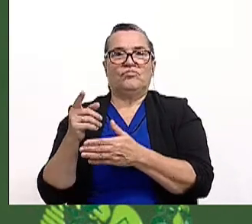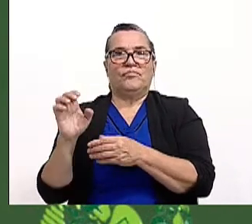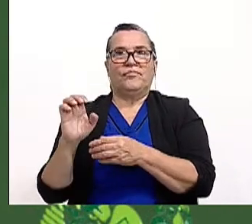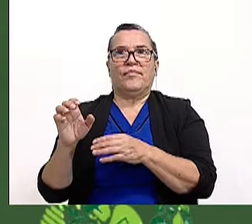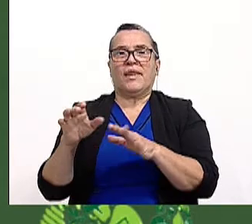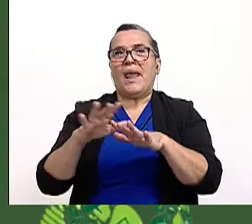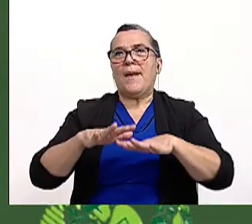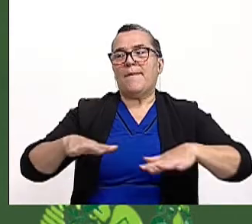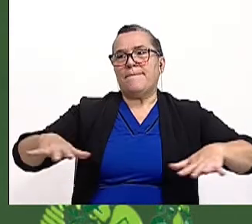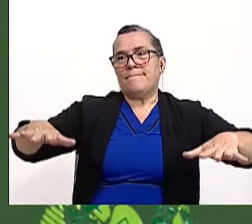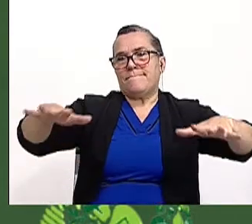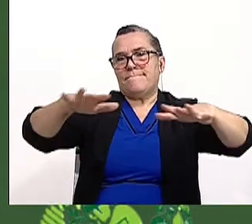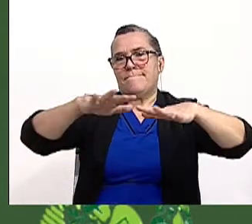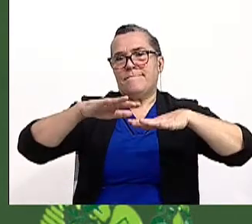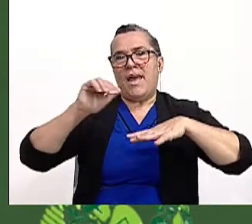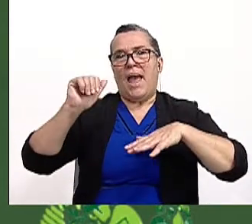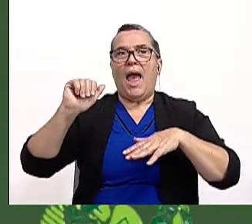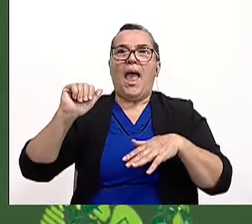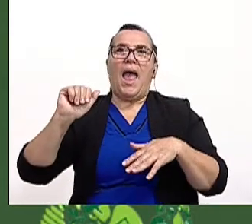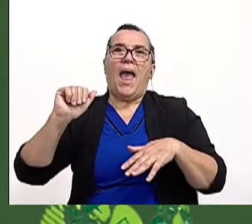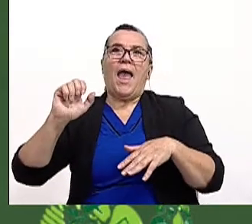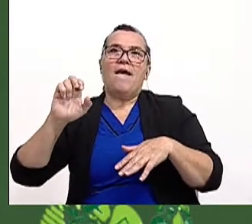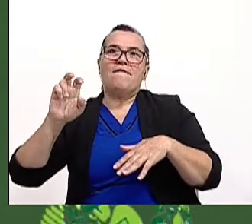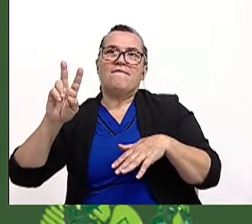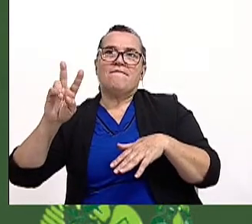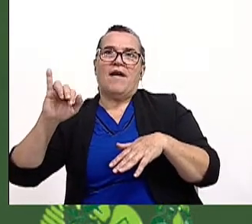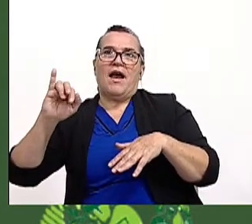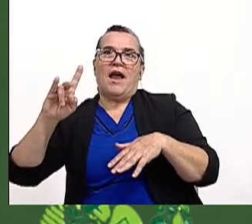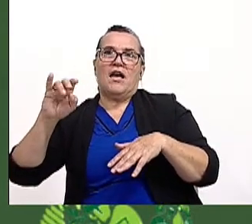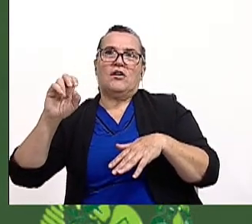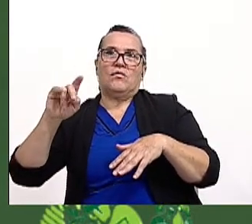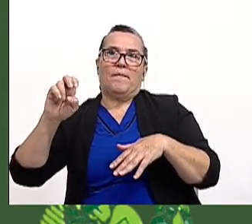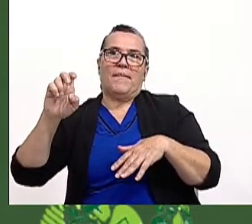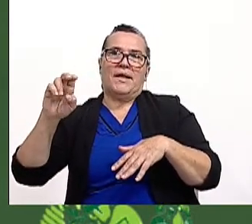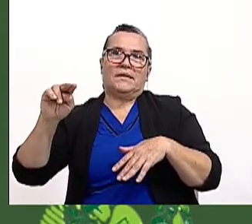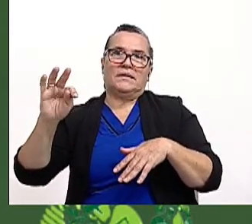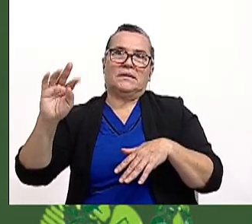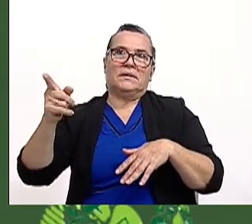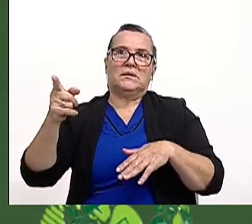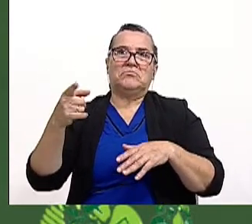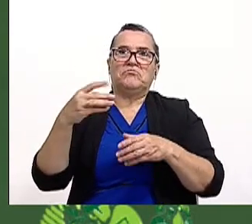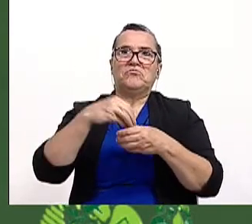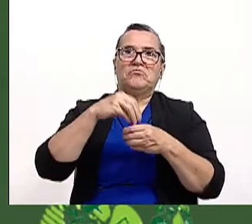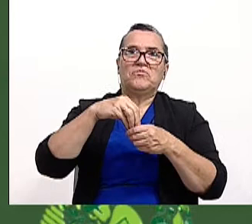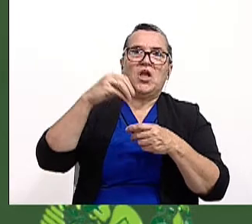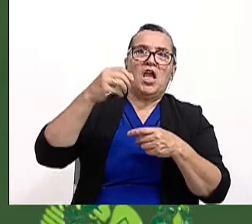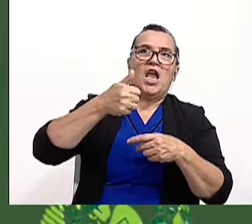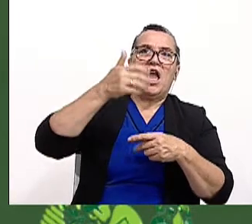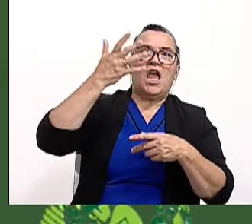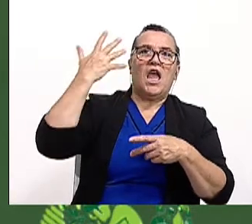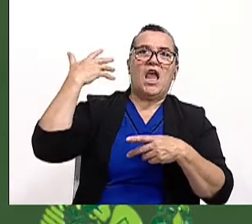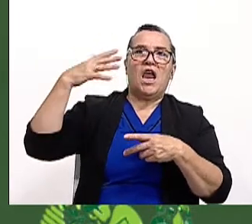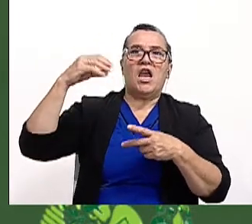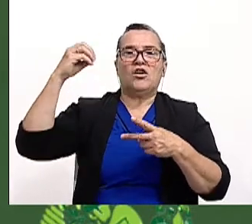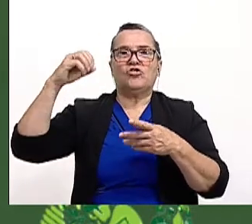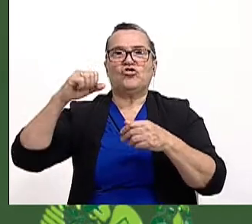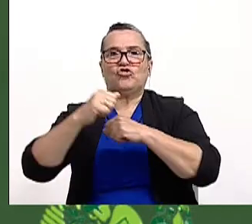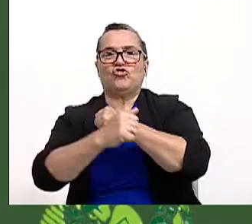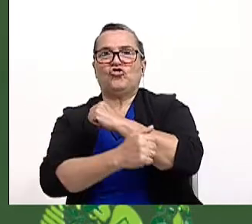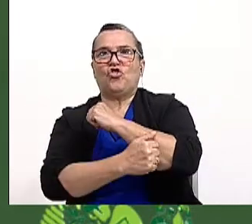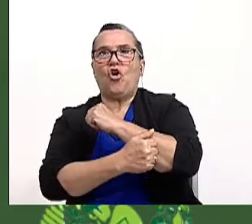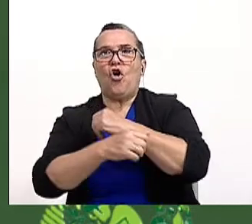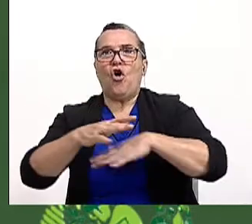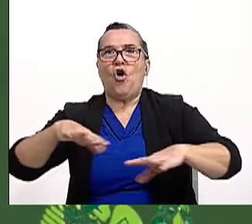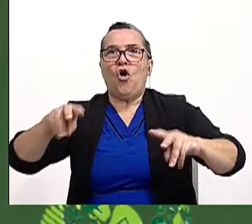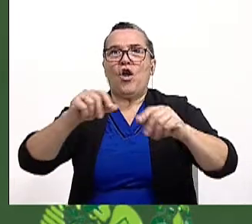Environment. All our surroundings, including the air, soil, water, plants, and